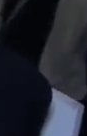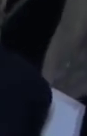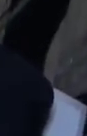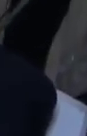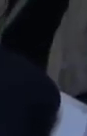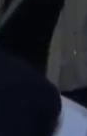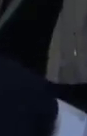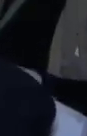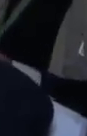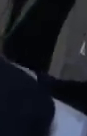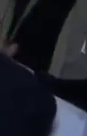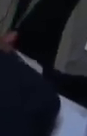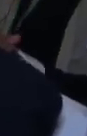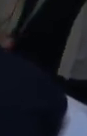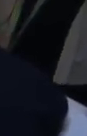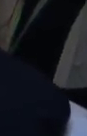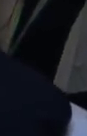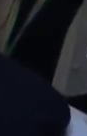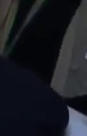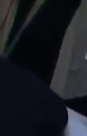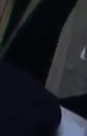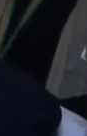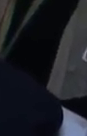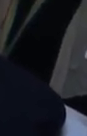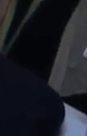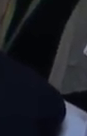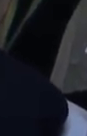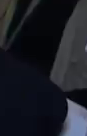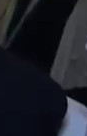former President Thabo Mbeki, had to